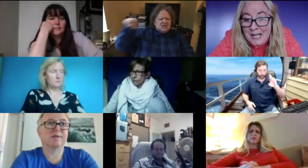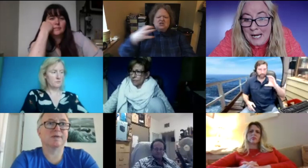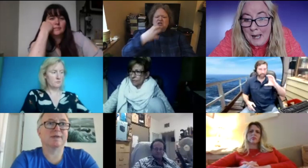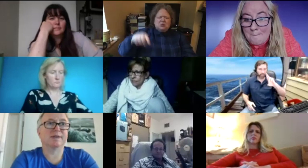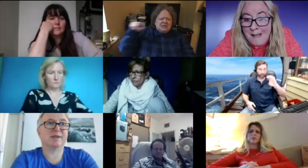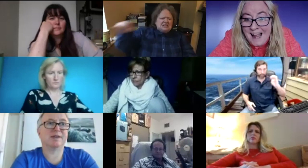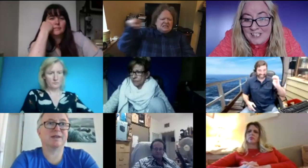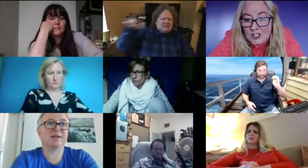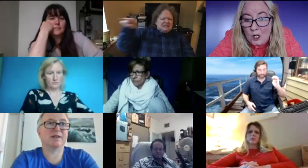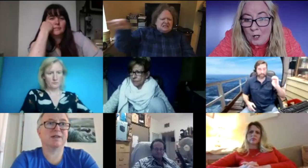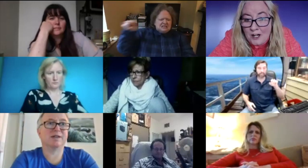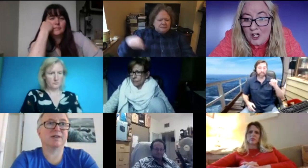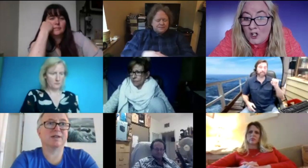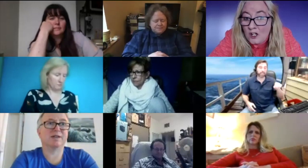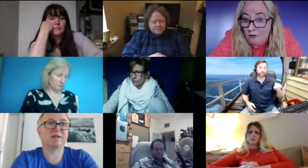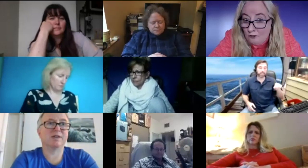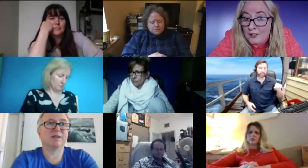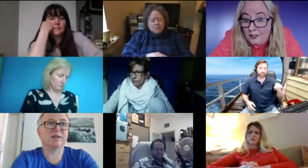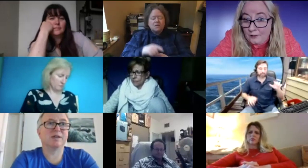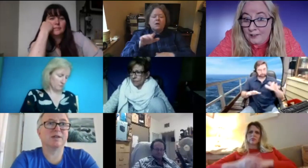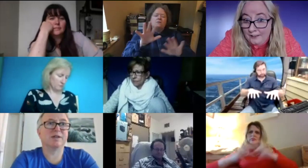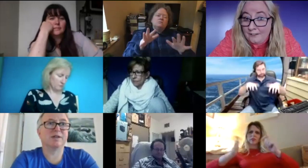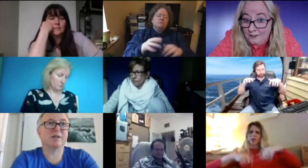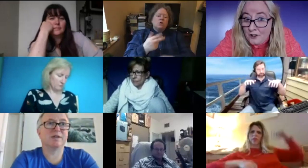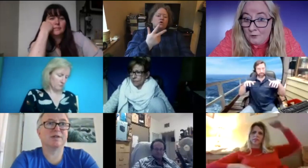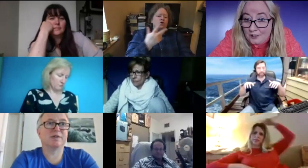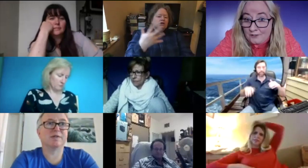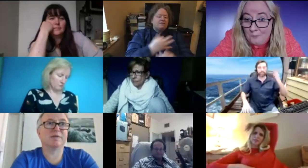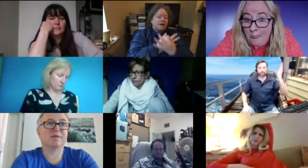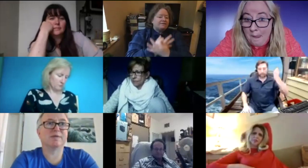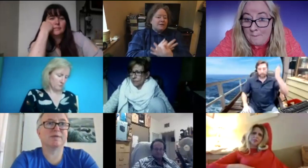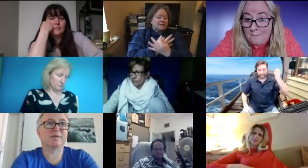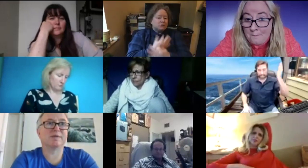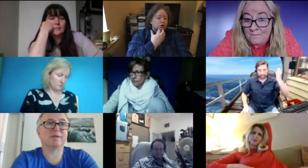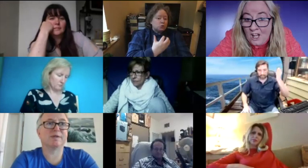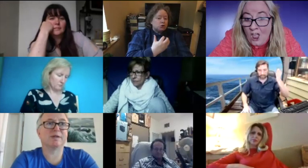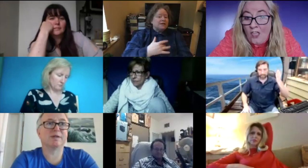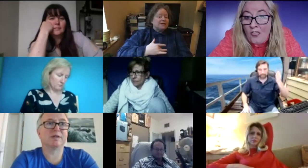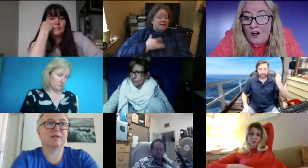did a mass sermon ridiculing the Jewish.